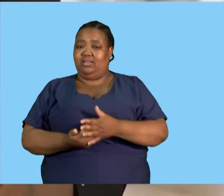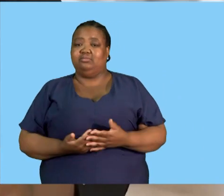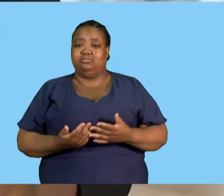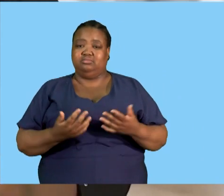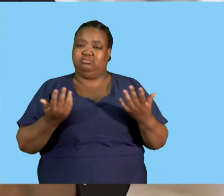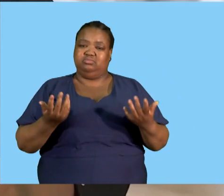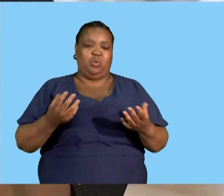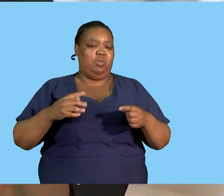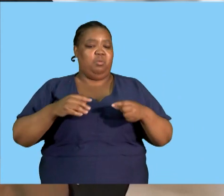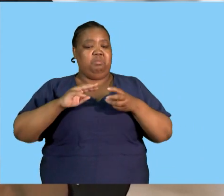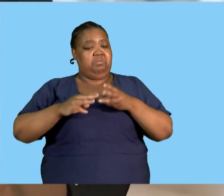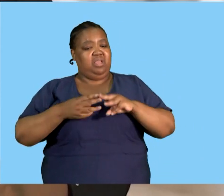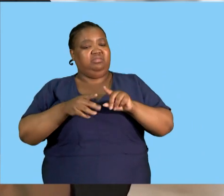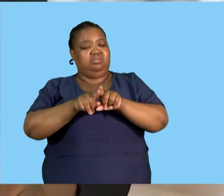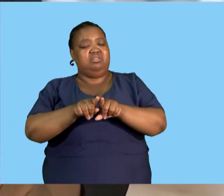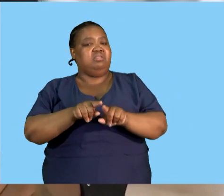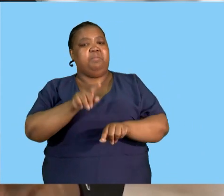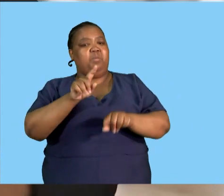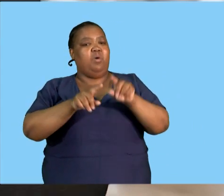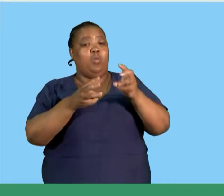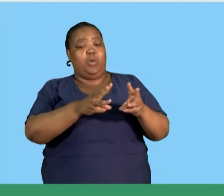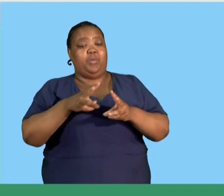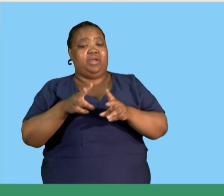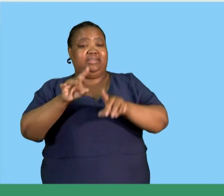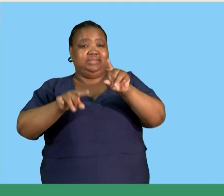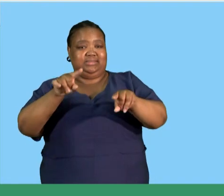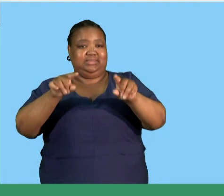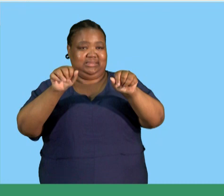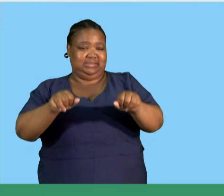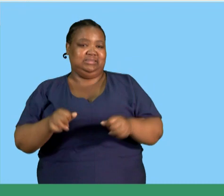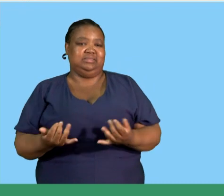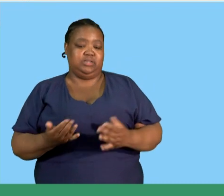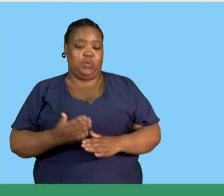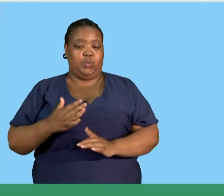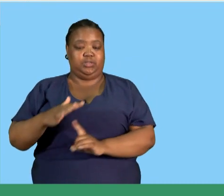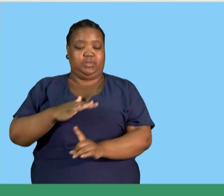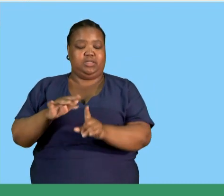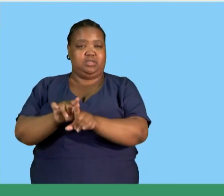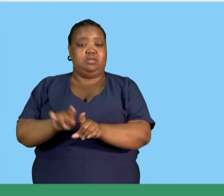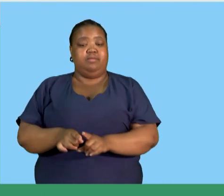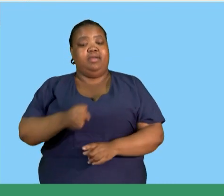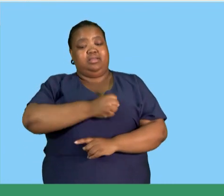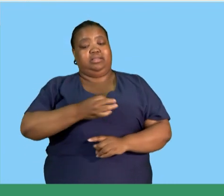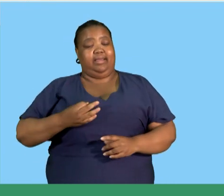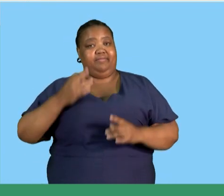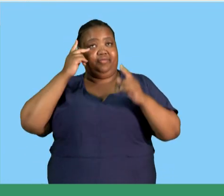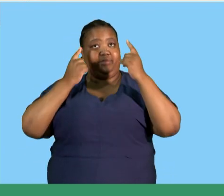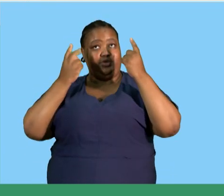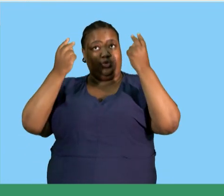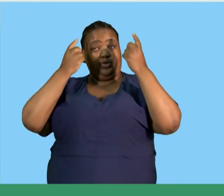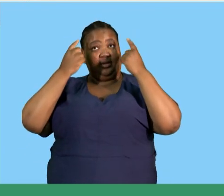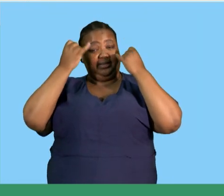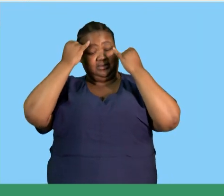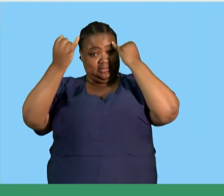The last time I checked it was 2. Right, let's move on. Encourage staff to come up with new ideas or opinions or